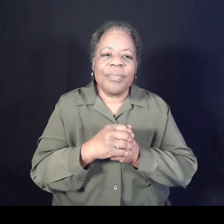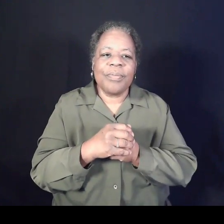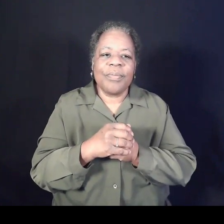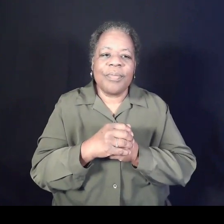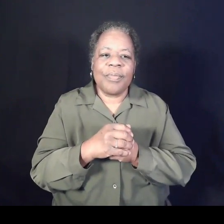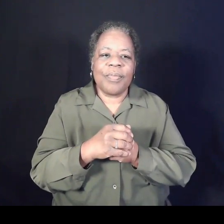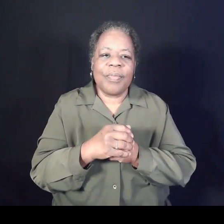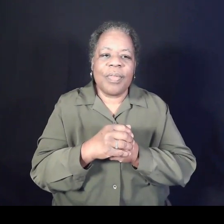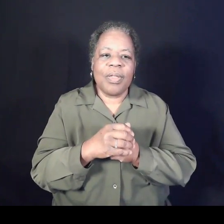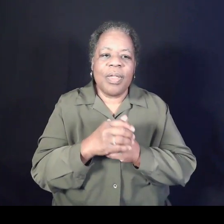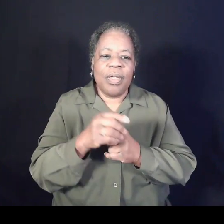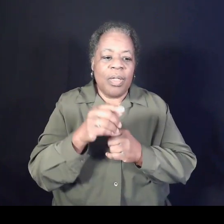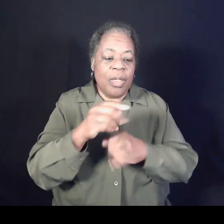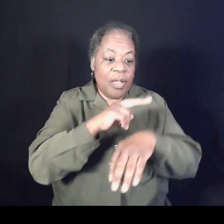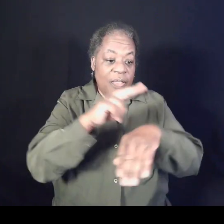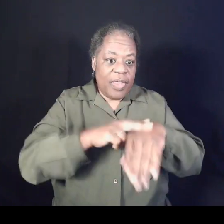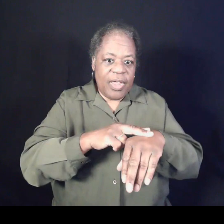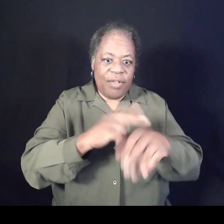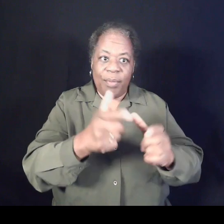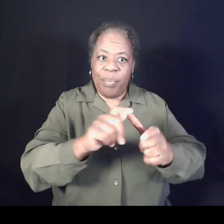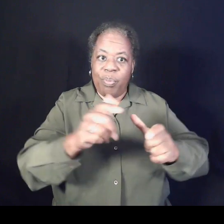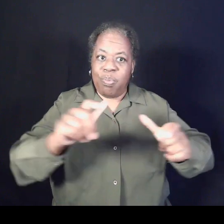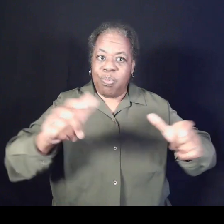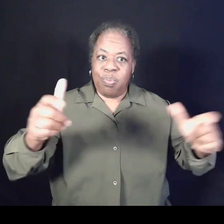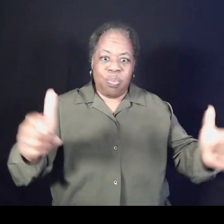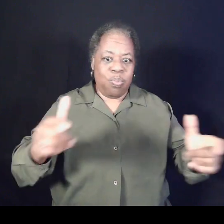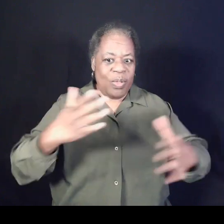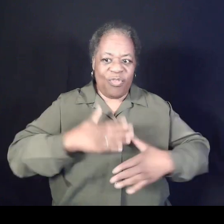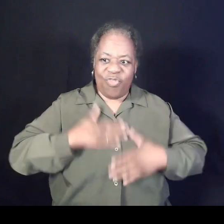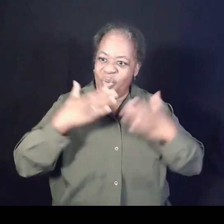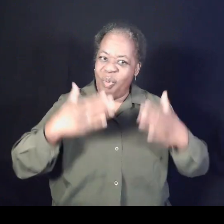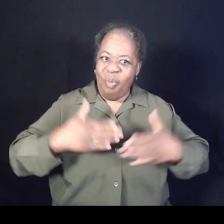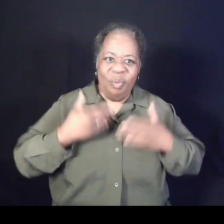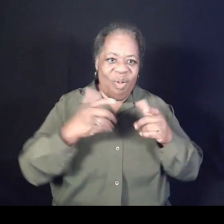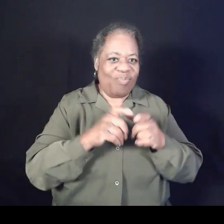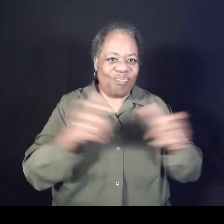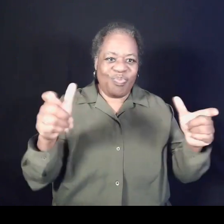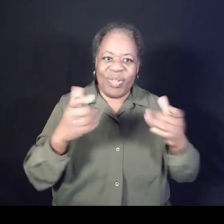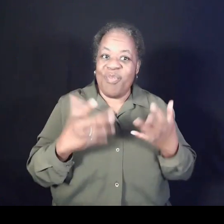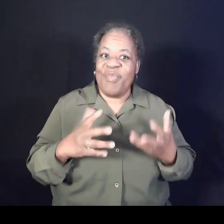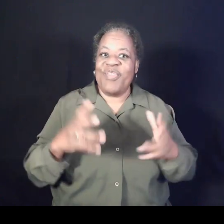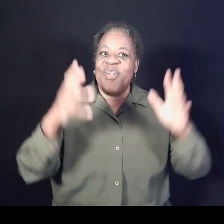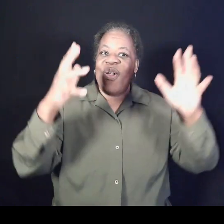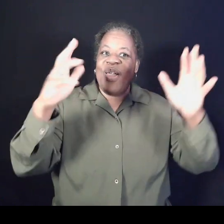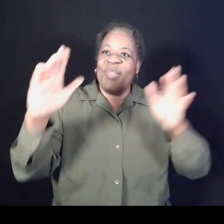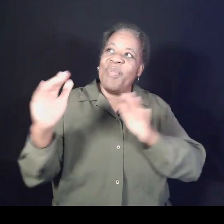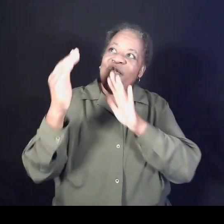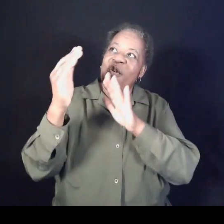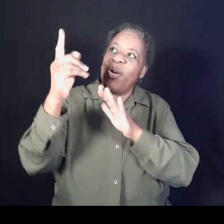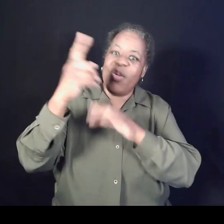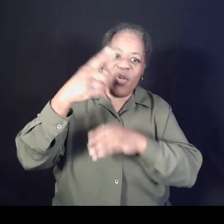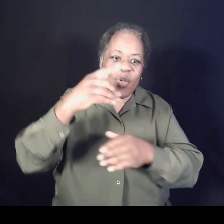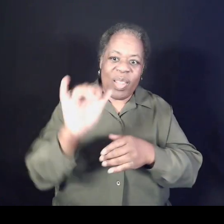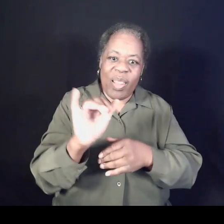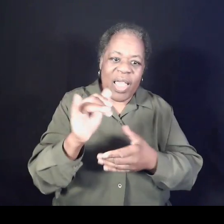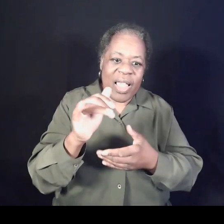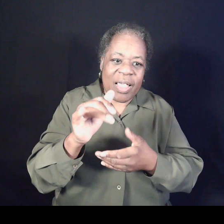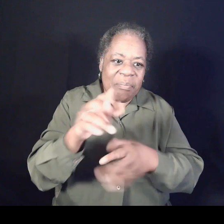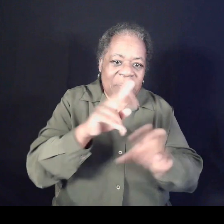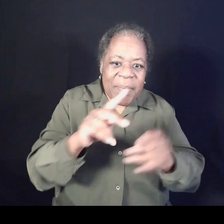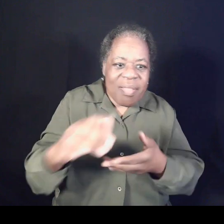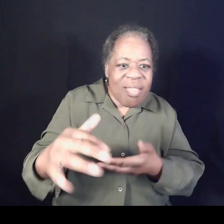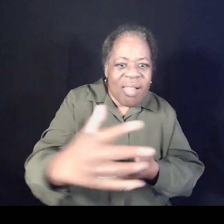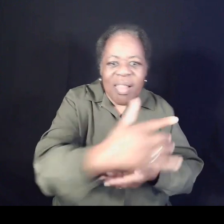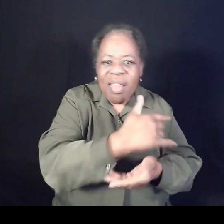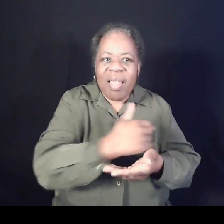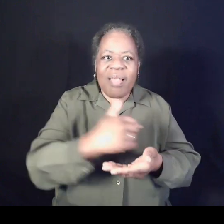You have enlarged the nation and increased their joy. They rejoice before you as people at the harvest, as warriors rejoice